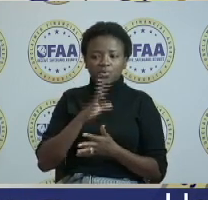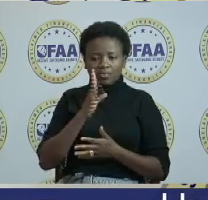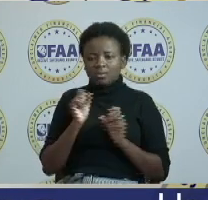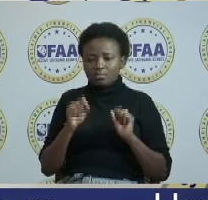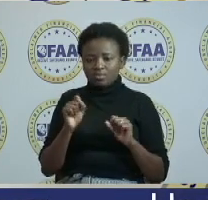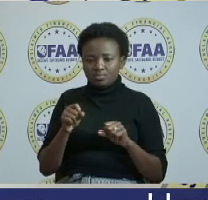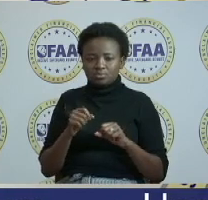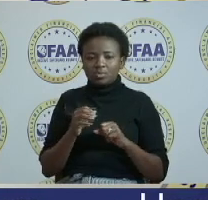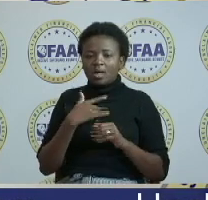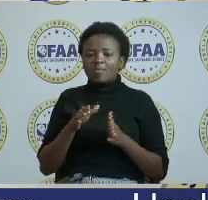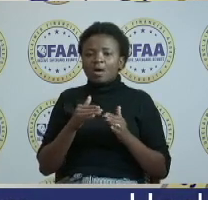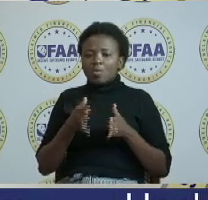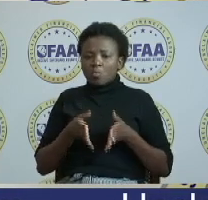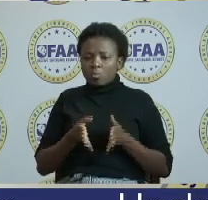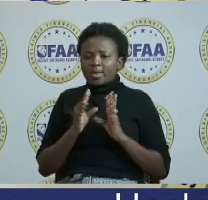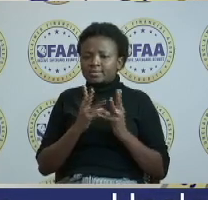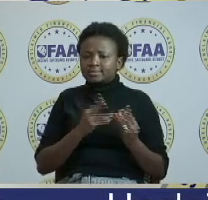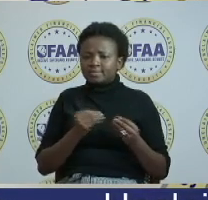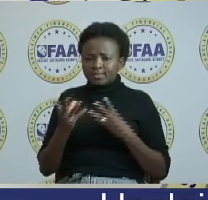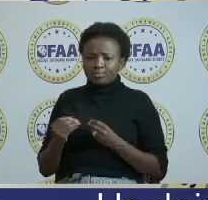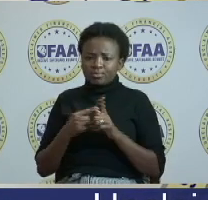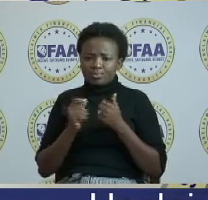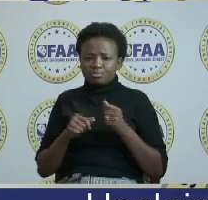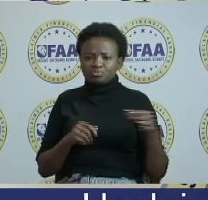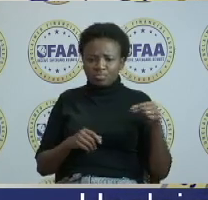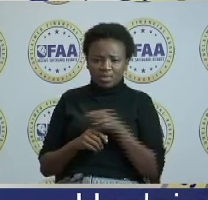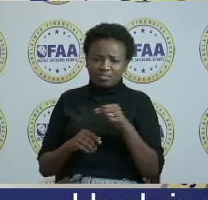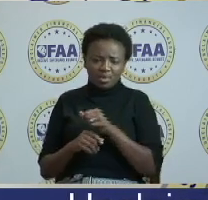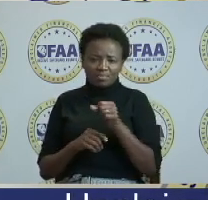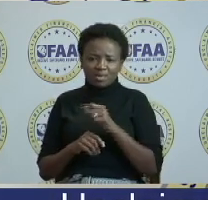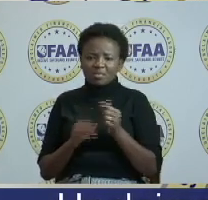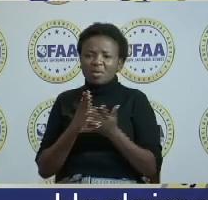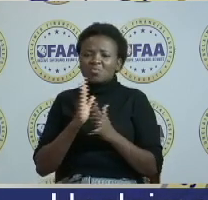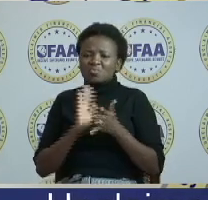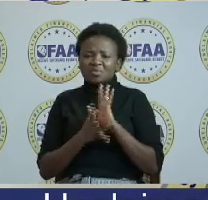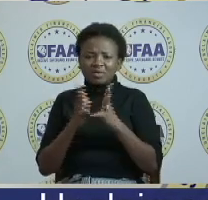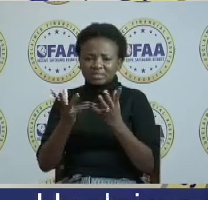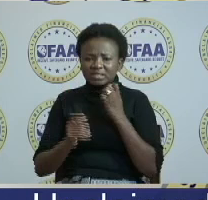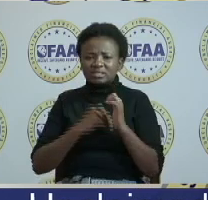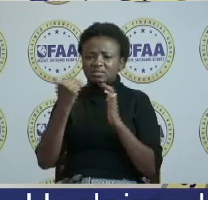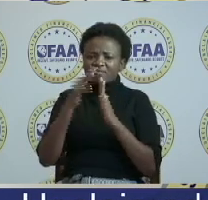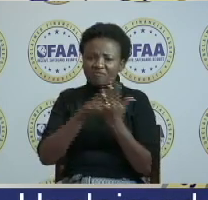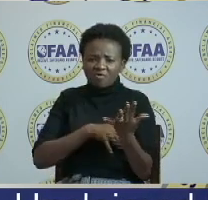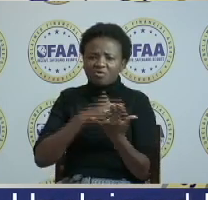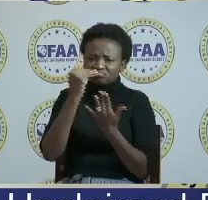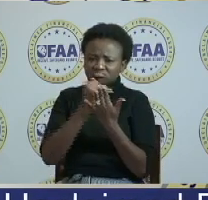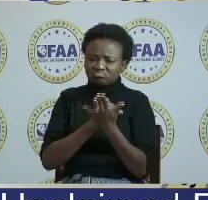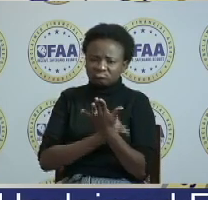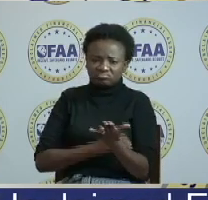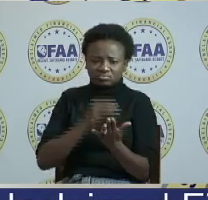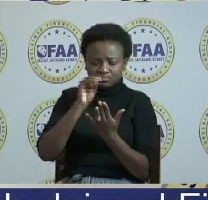have a simplified way of paying those claims without really necessarily pardoning